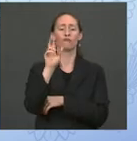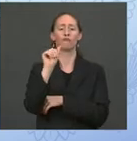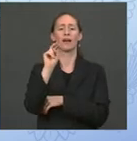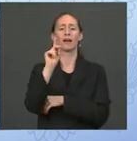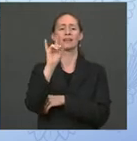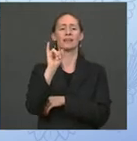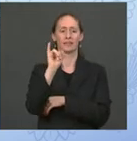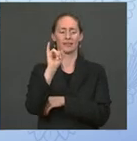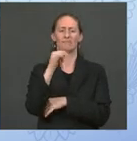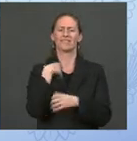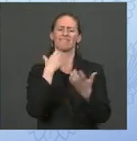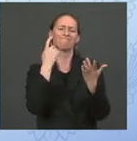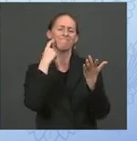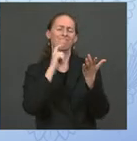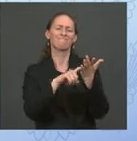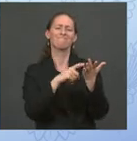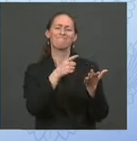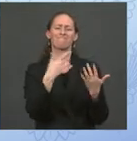Teachers,